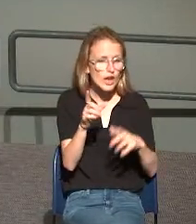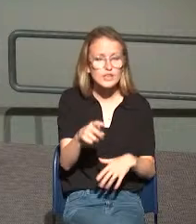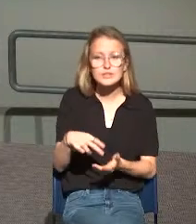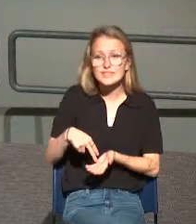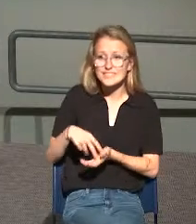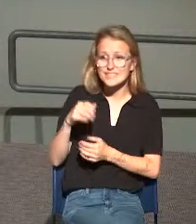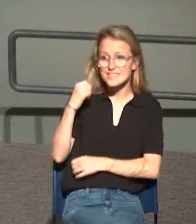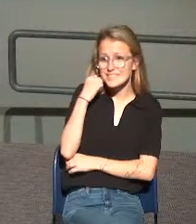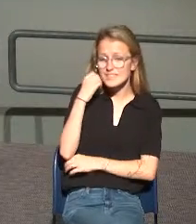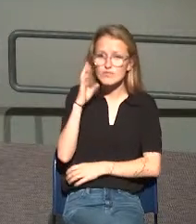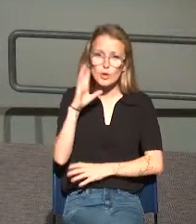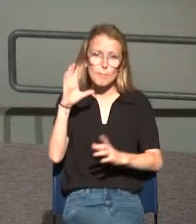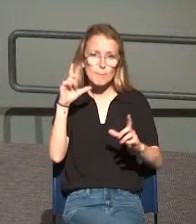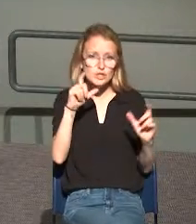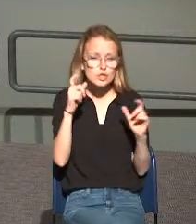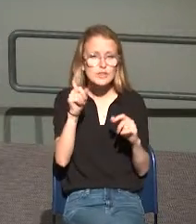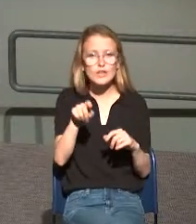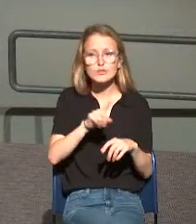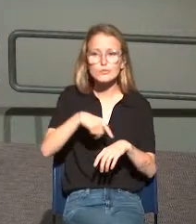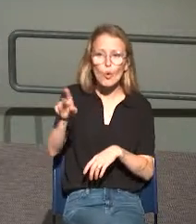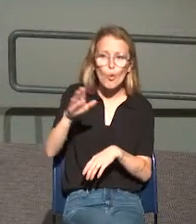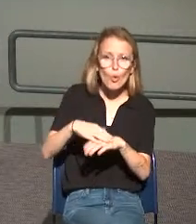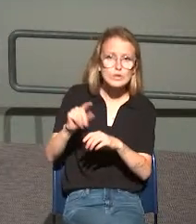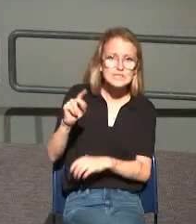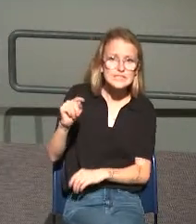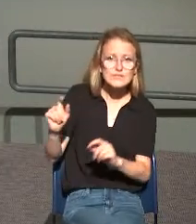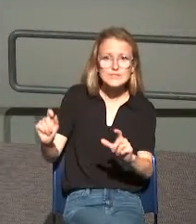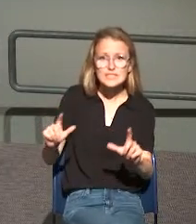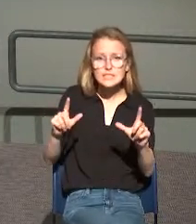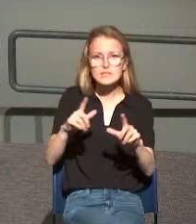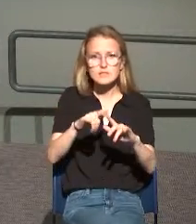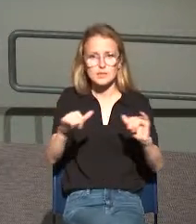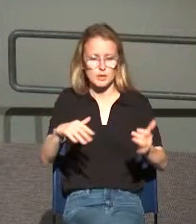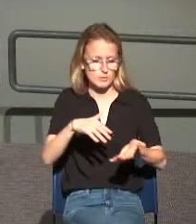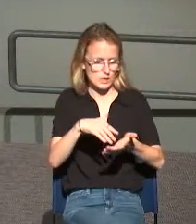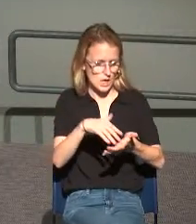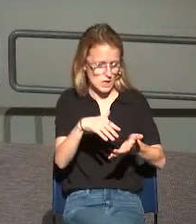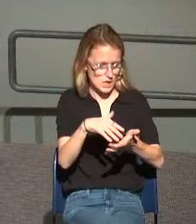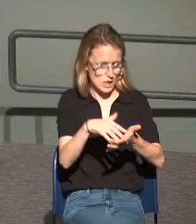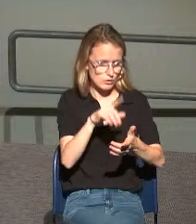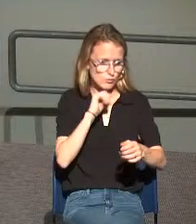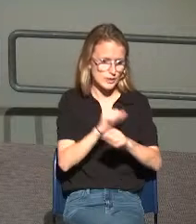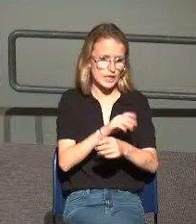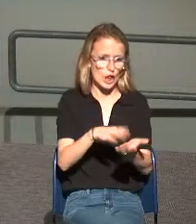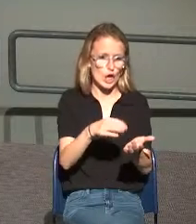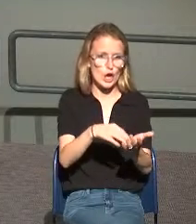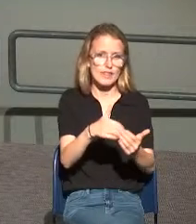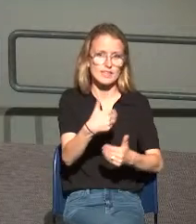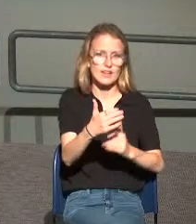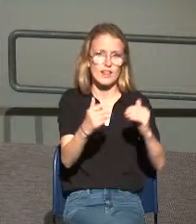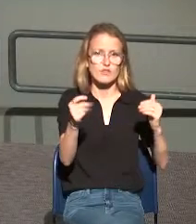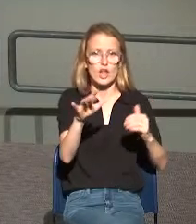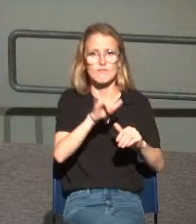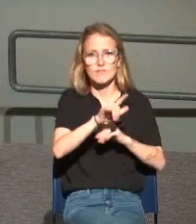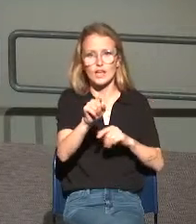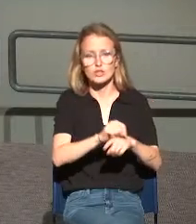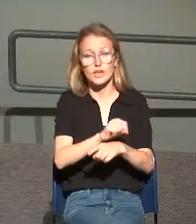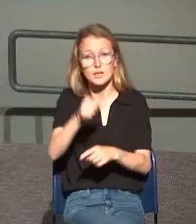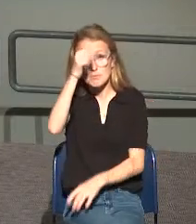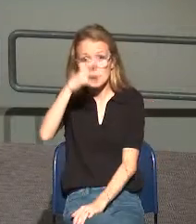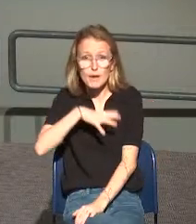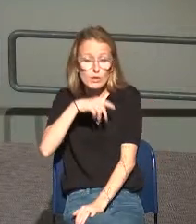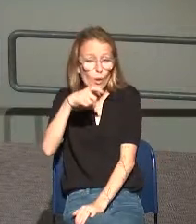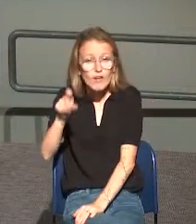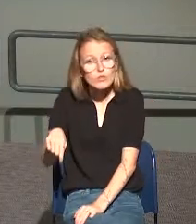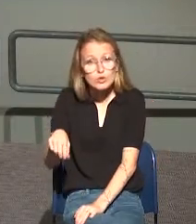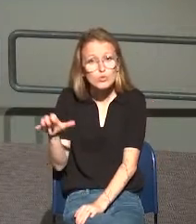they had to go on TV, in addition to studying to master the next level of flight training. The guys didn't quite have to do that.